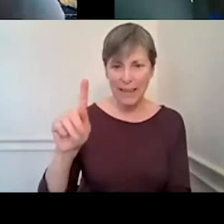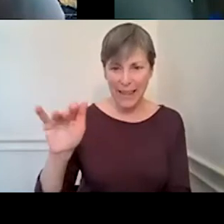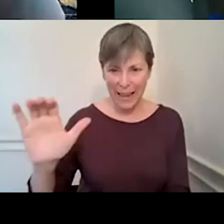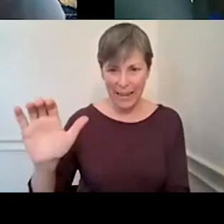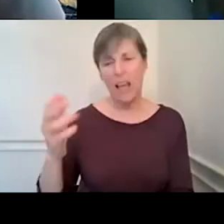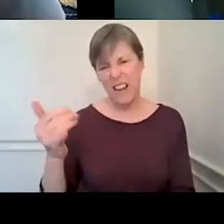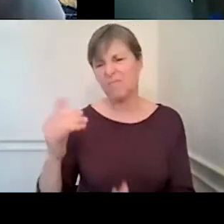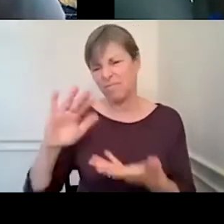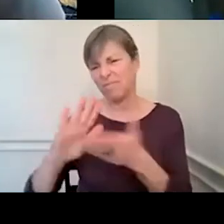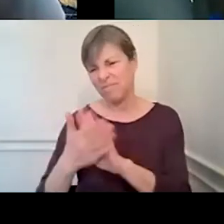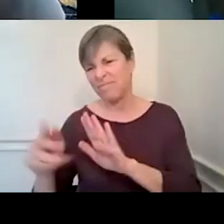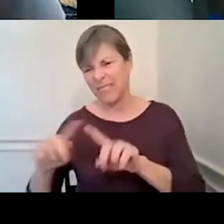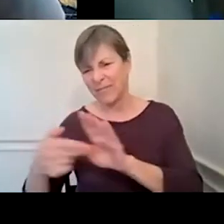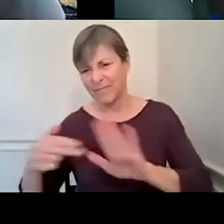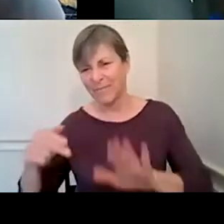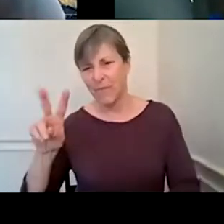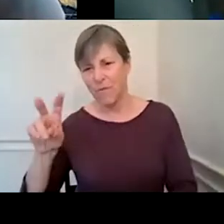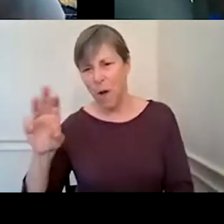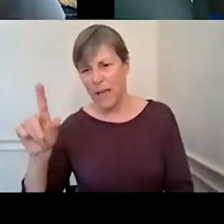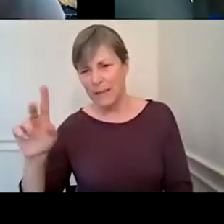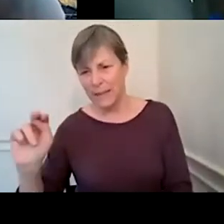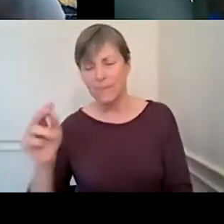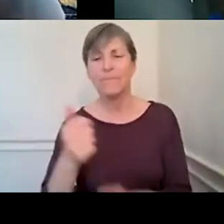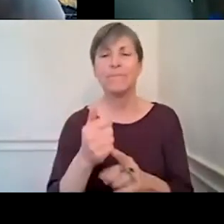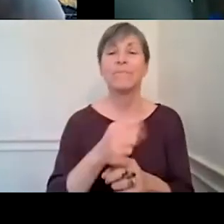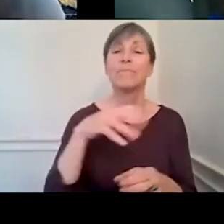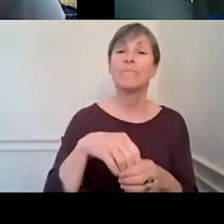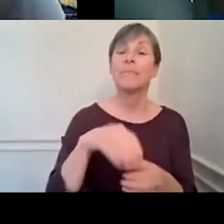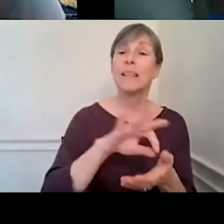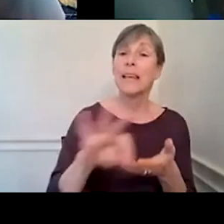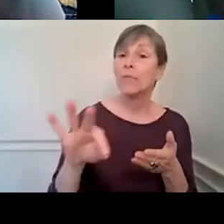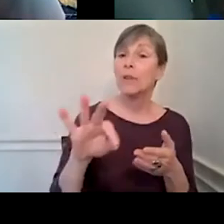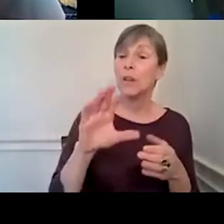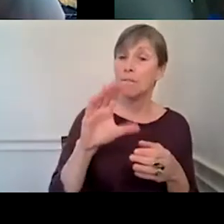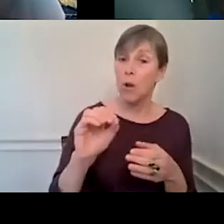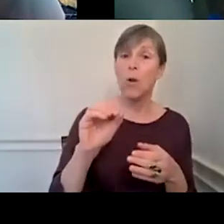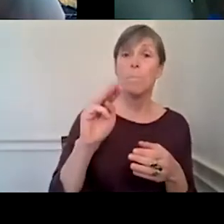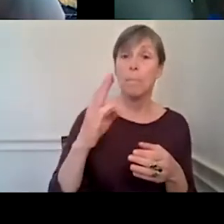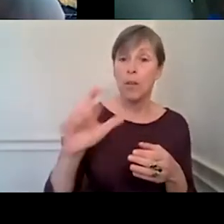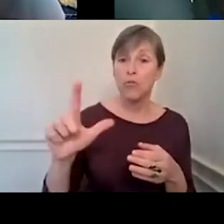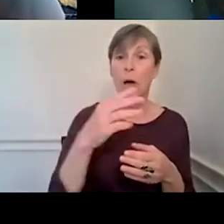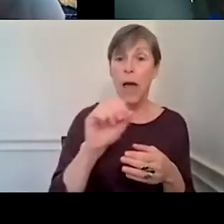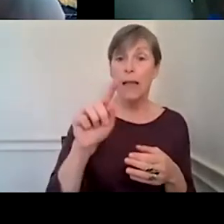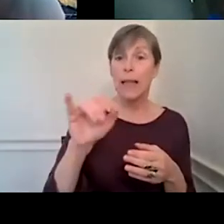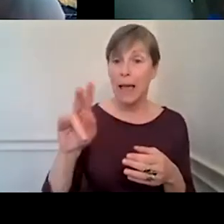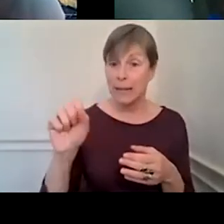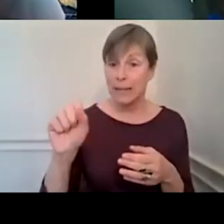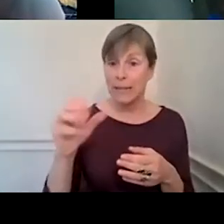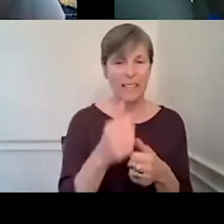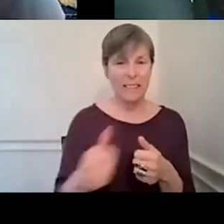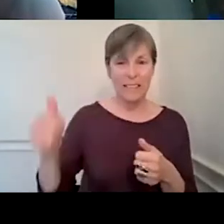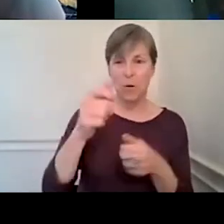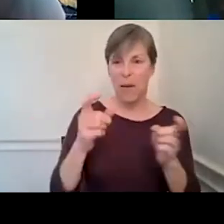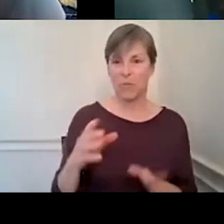Verizon. Additionally, Mr. Watson is a former partner at accounting firms Mitchell & Titus and BDO Seidman, and was a senior manager at